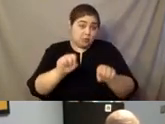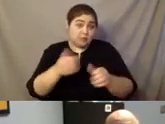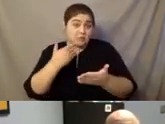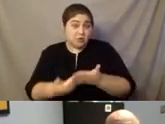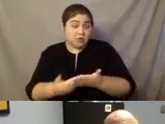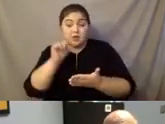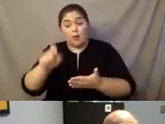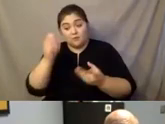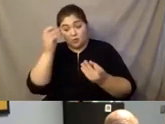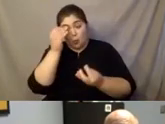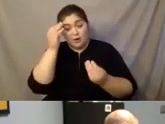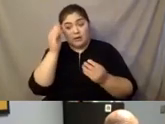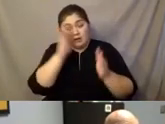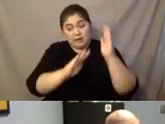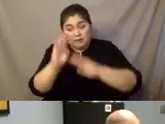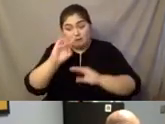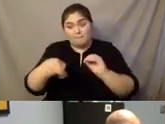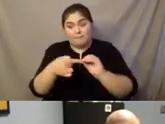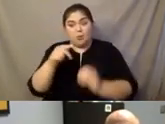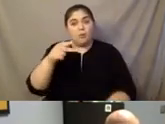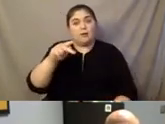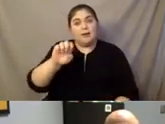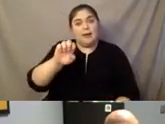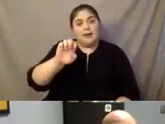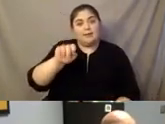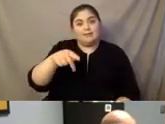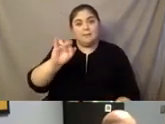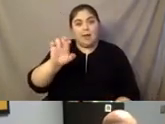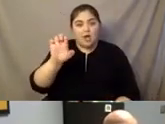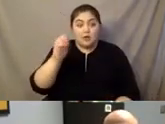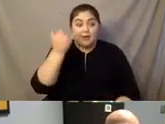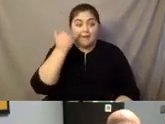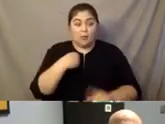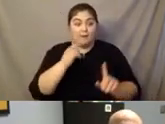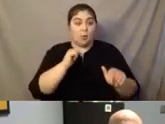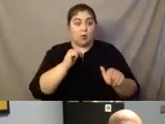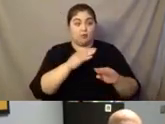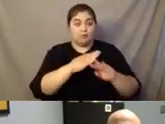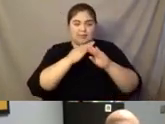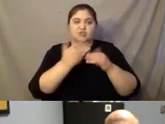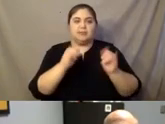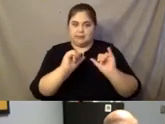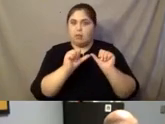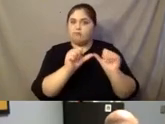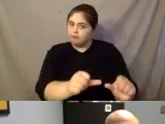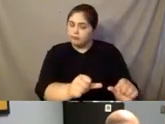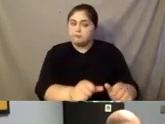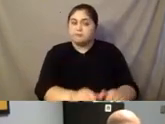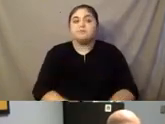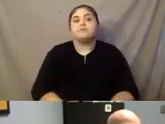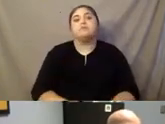about it expiring. So if you had an order of protection, it's still in place. Pending evictions were